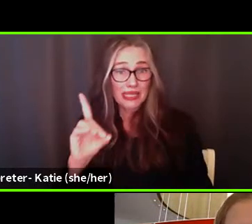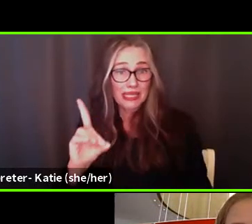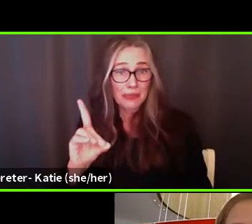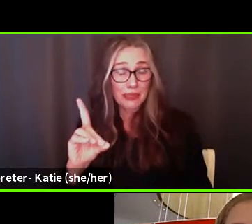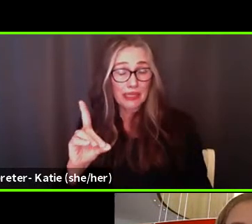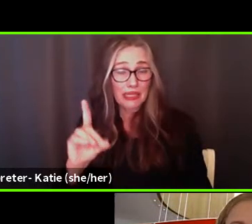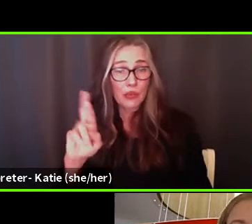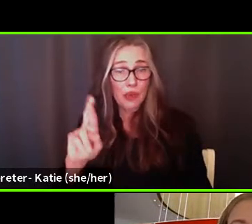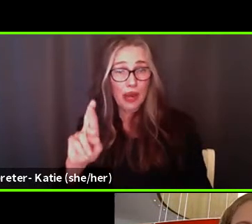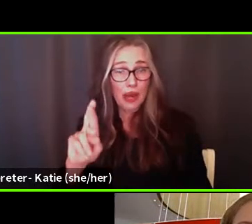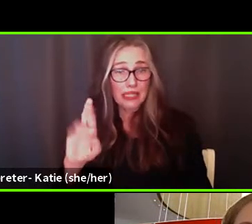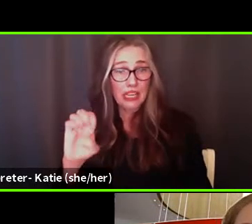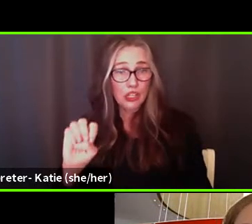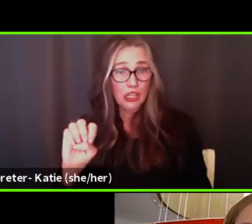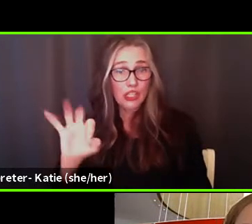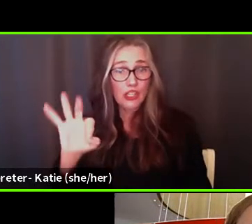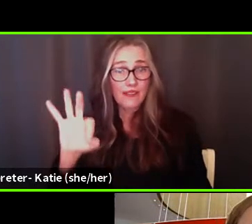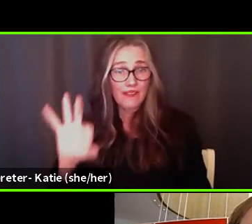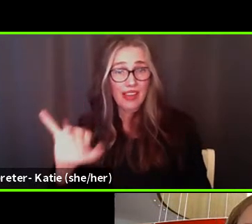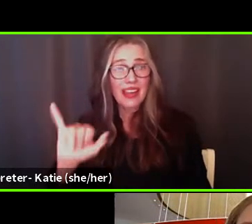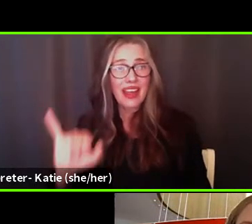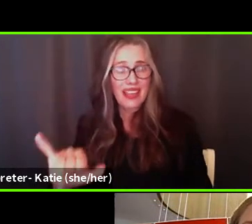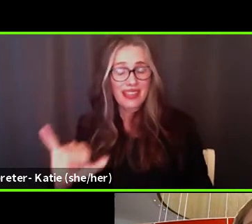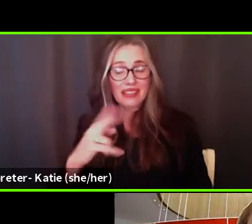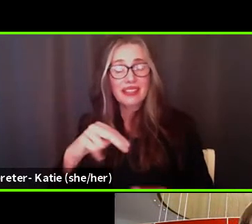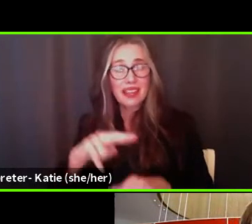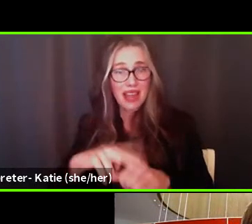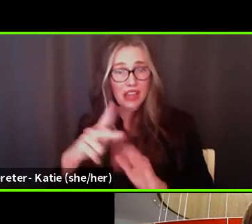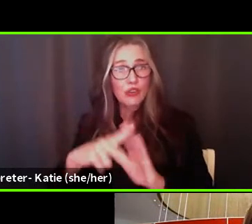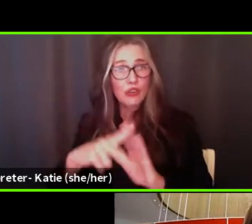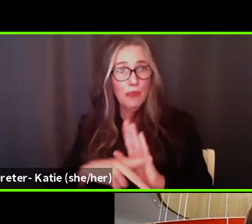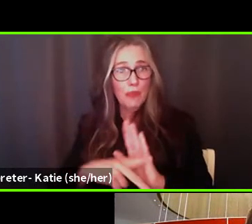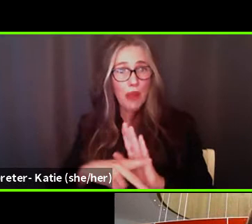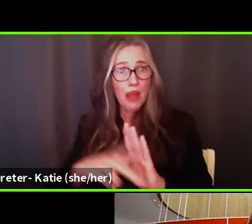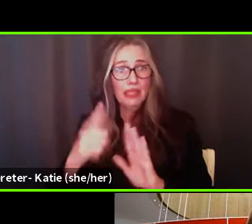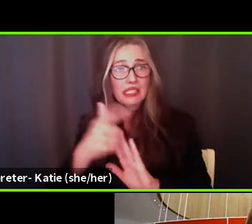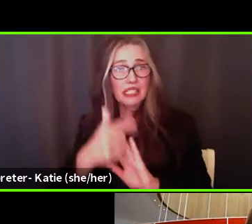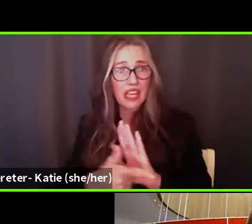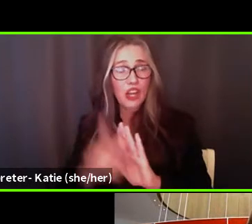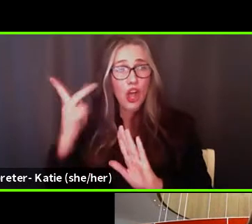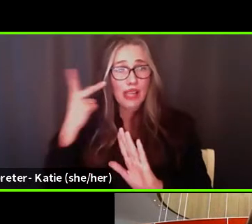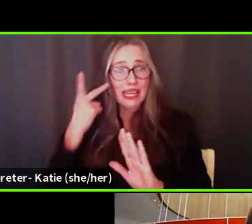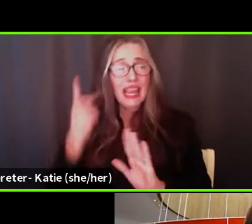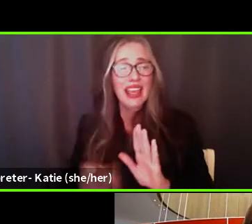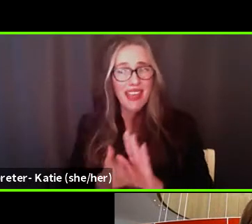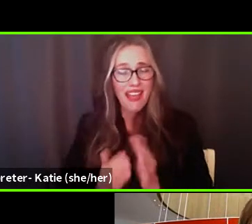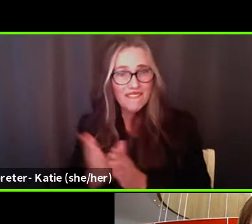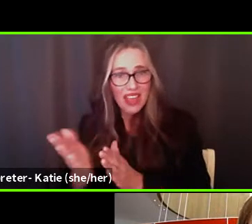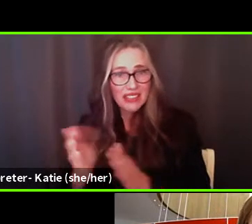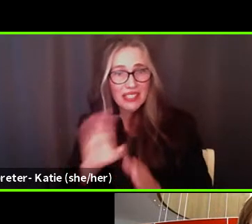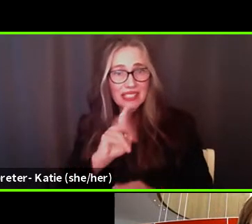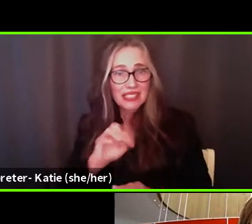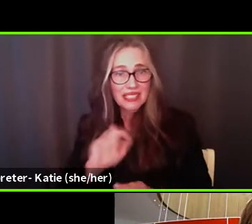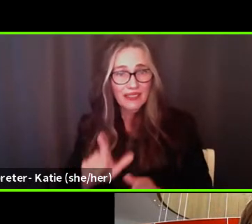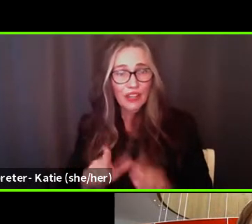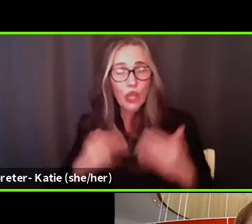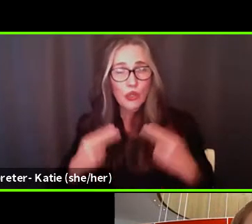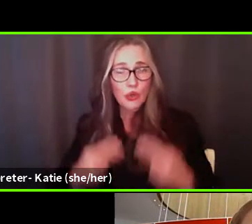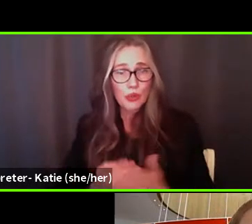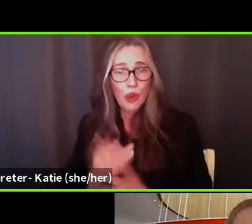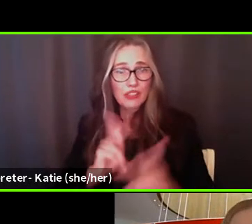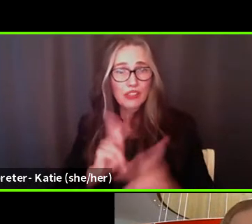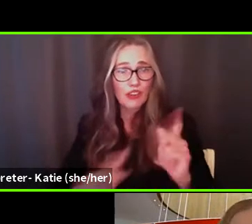fund a national law and policy center that protects and advances the civil and human rights of people with disabilities